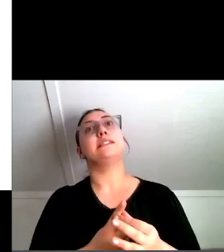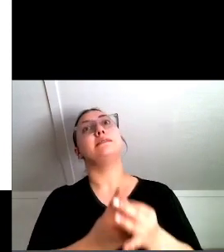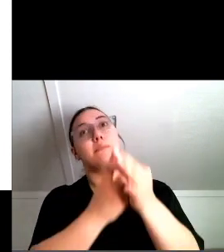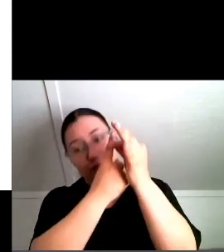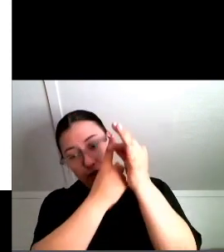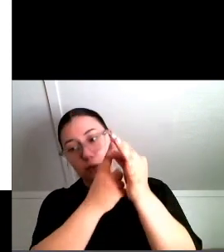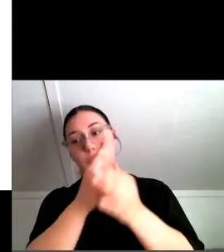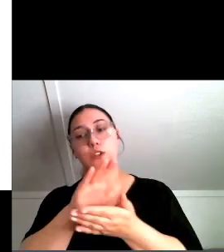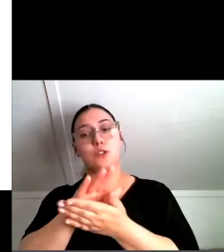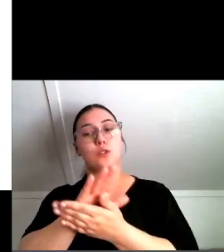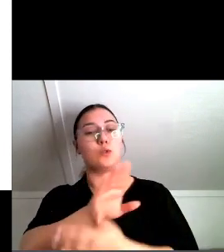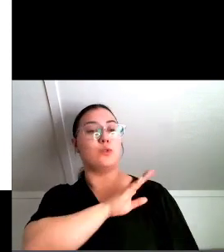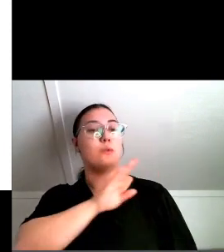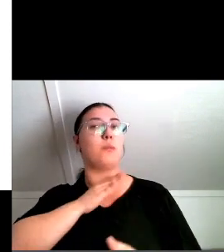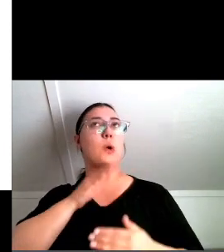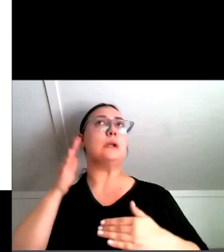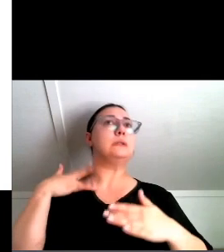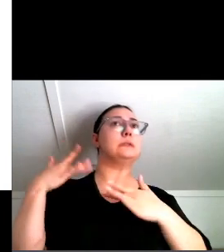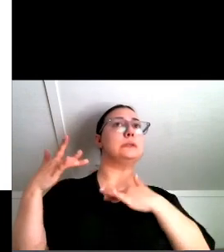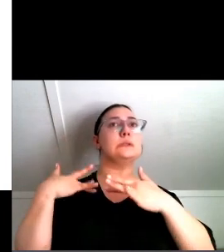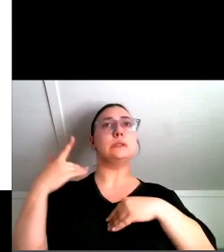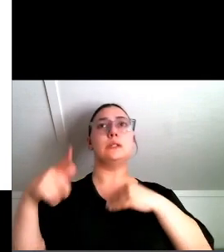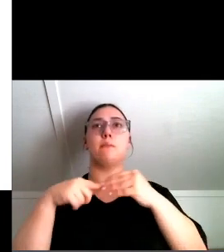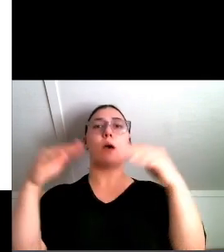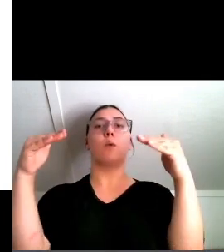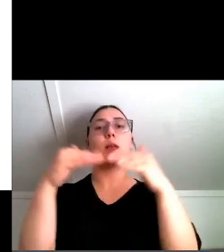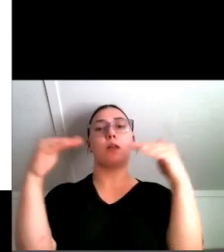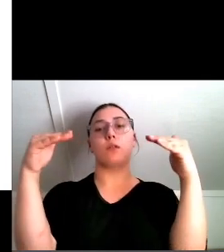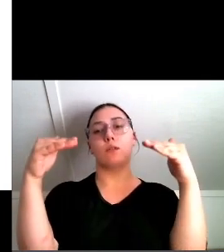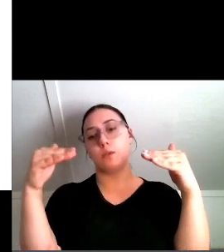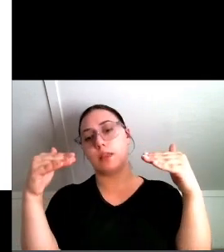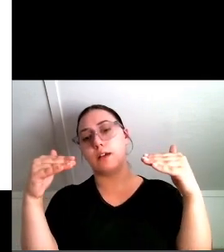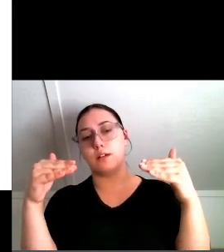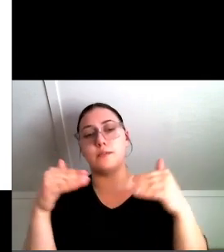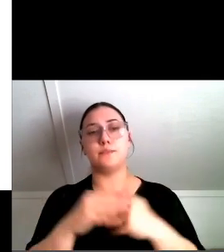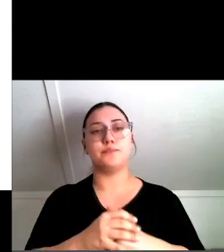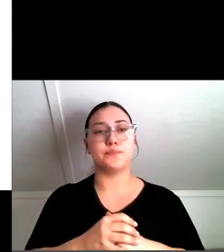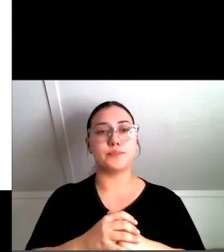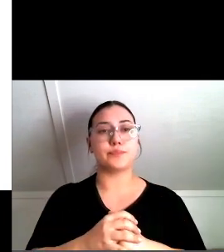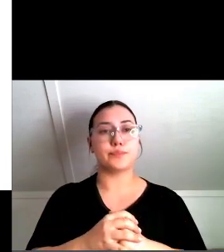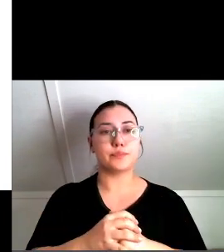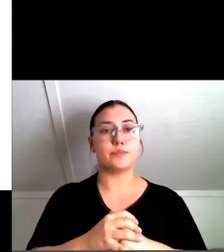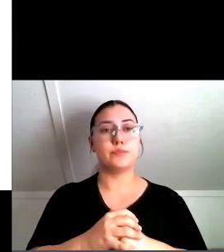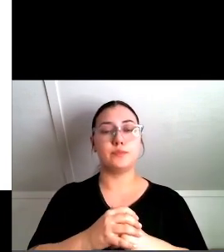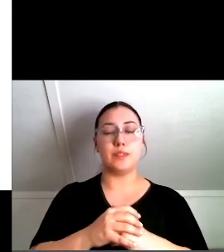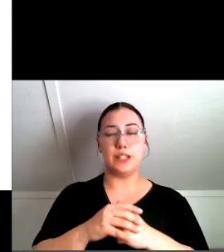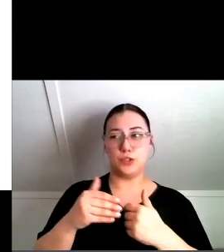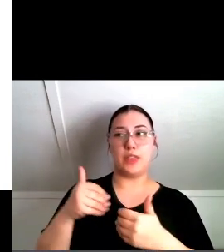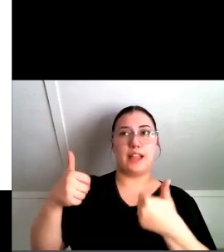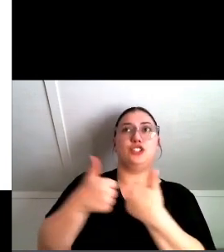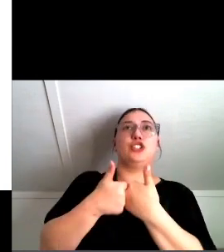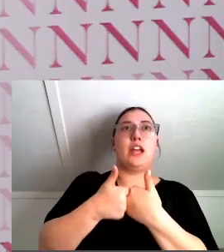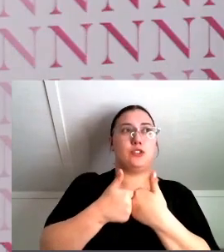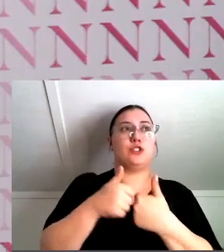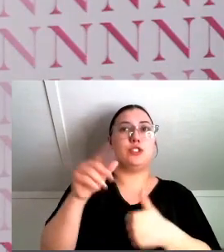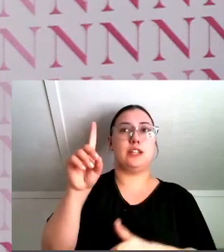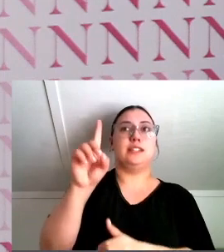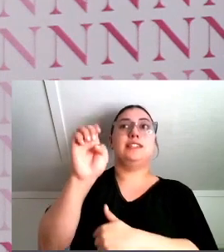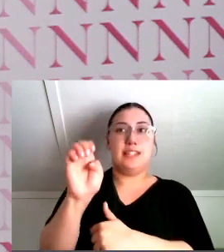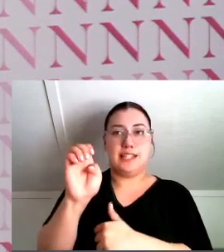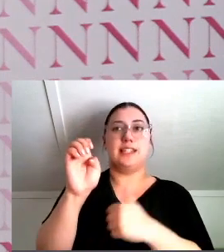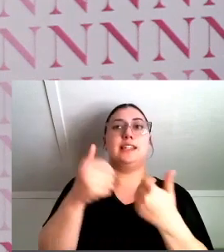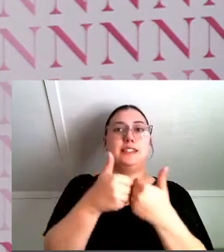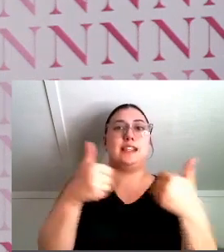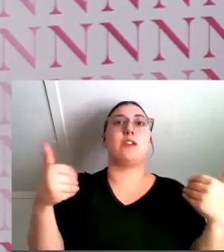question of equalization. That with the challenge associated with desegregation, would we have to build a new